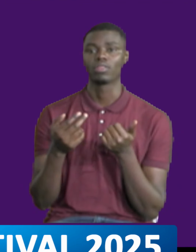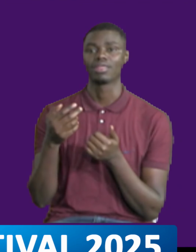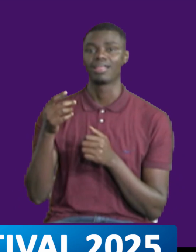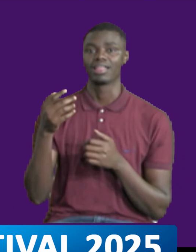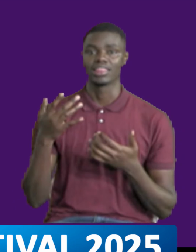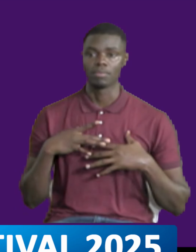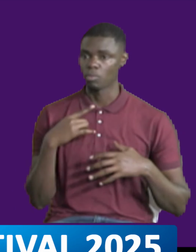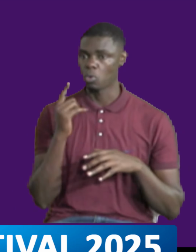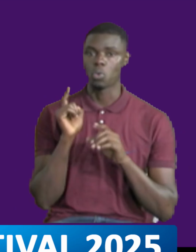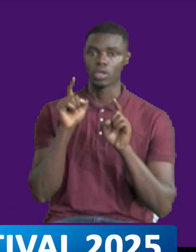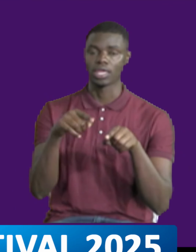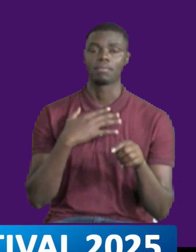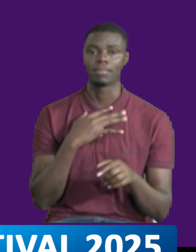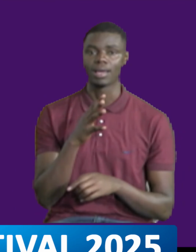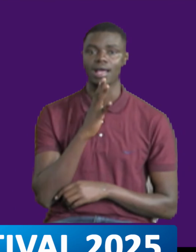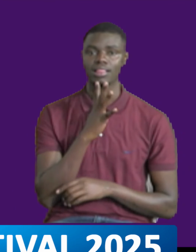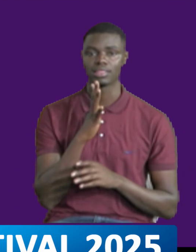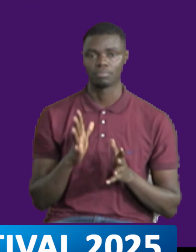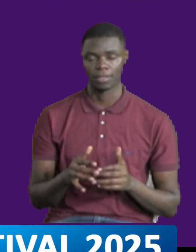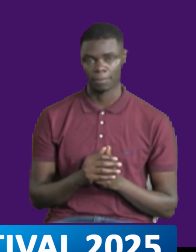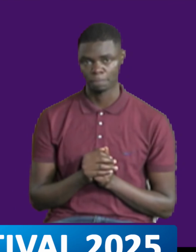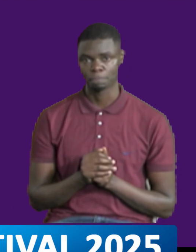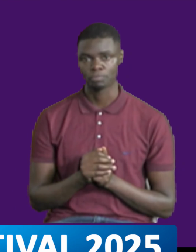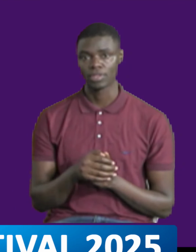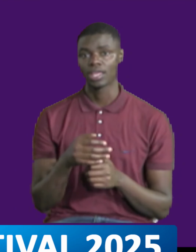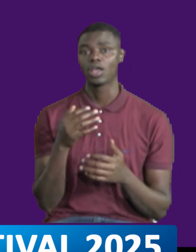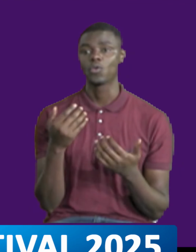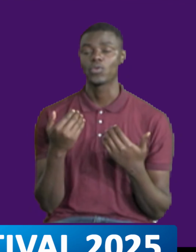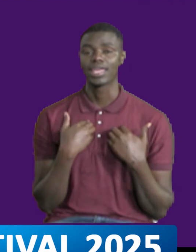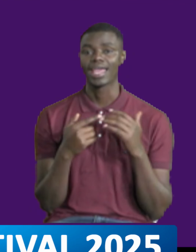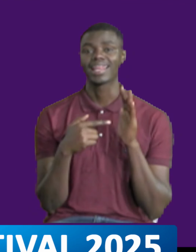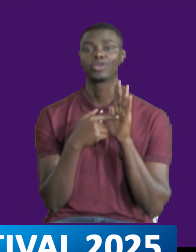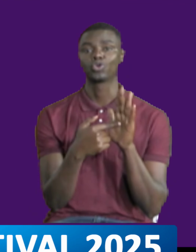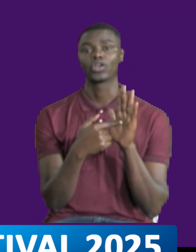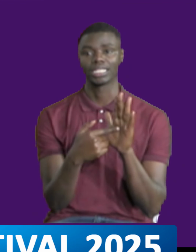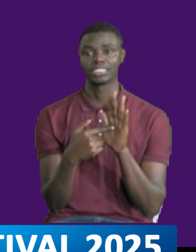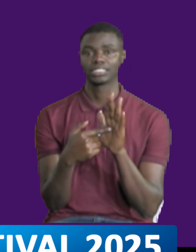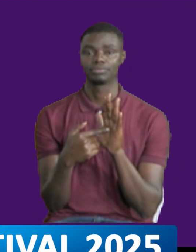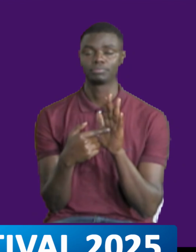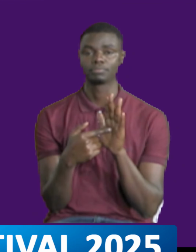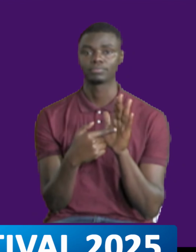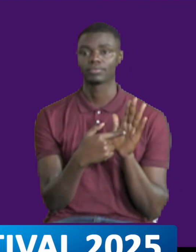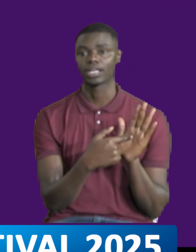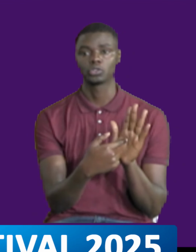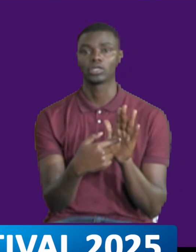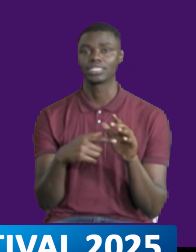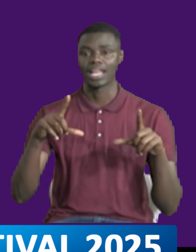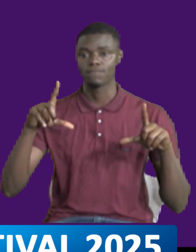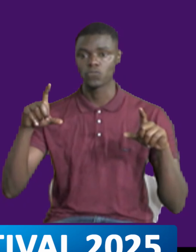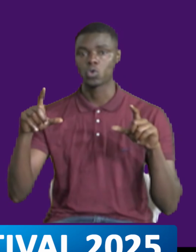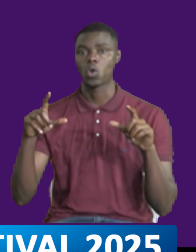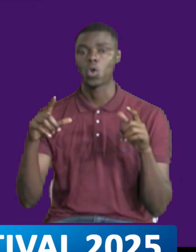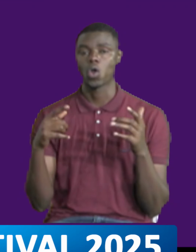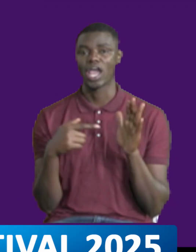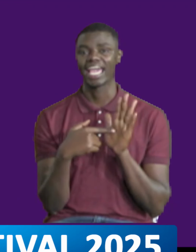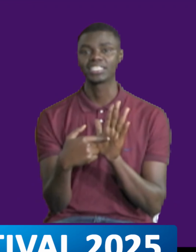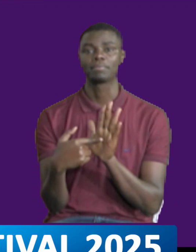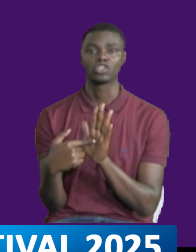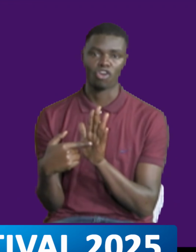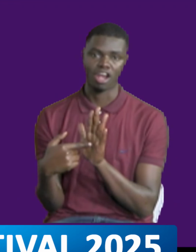attendees and the speakers. Yeah. We did have a showcase and a photo exhibition